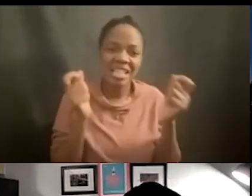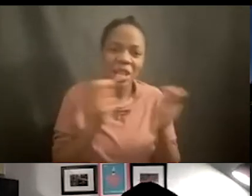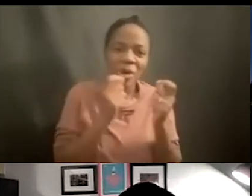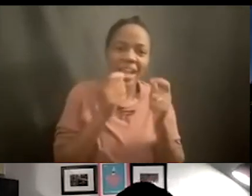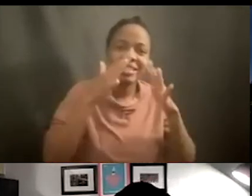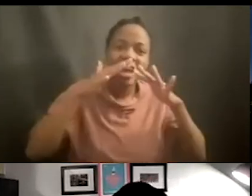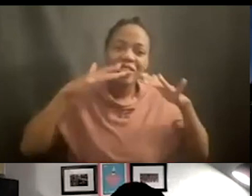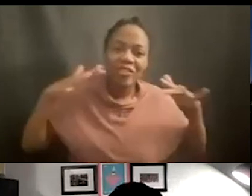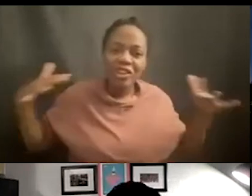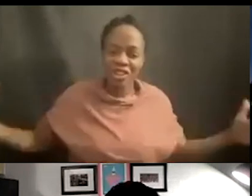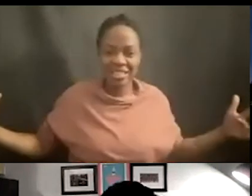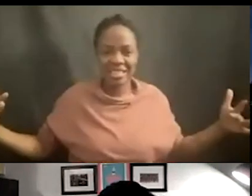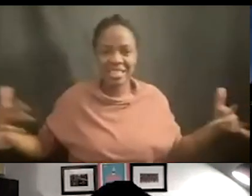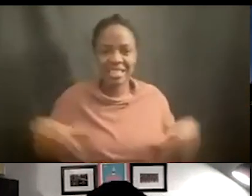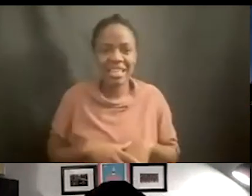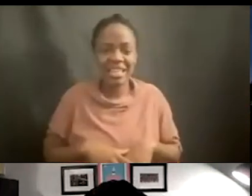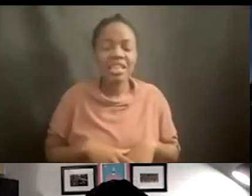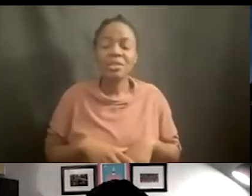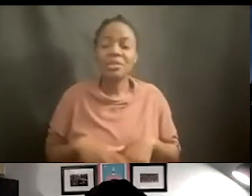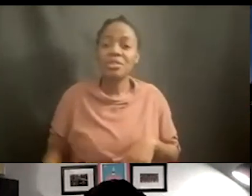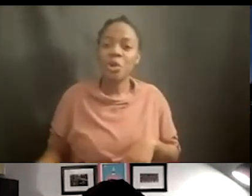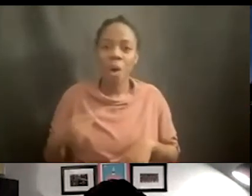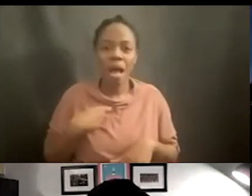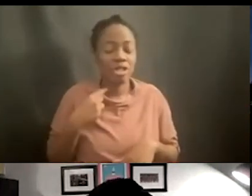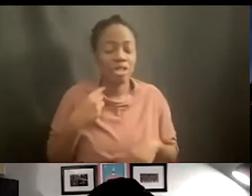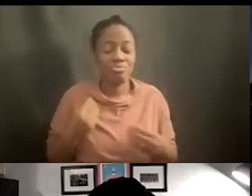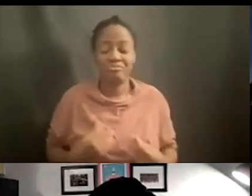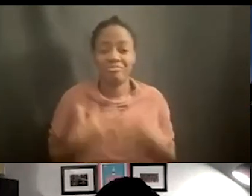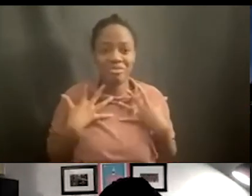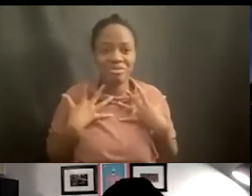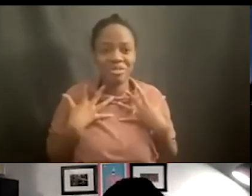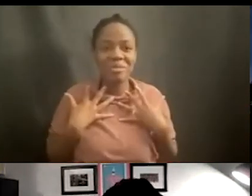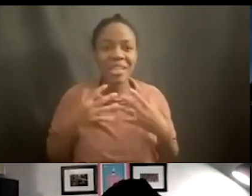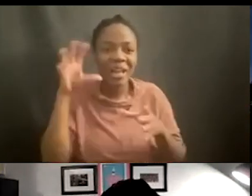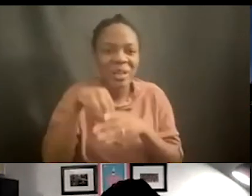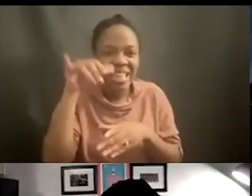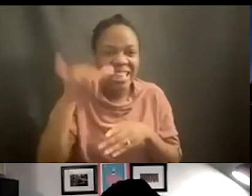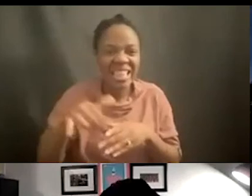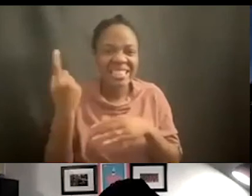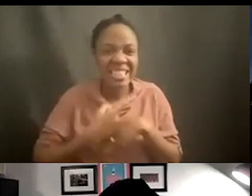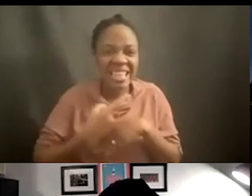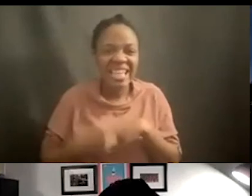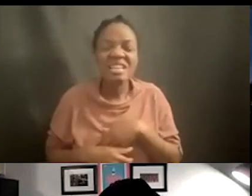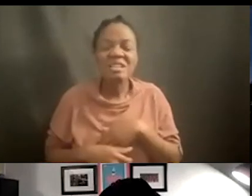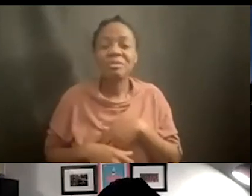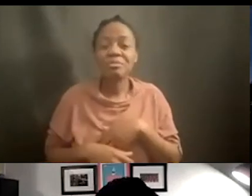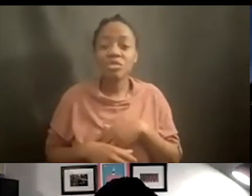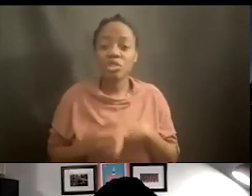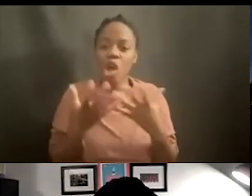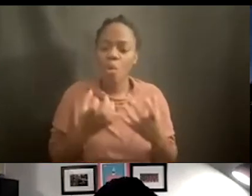diversity that our students bring to our academic community. So I'm delighted to be a small part of that today. I'd also really like to express